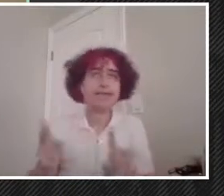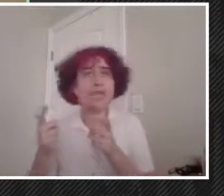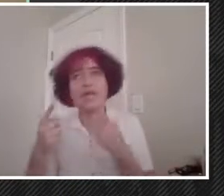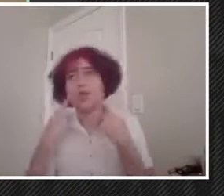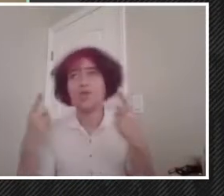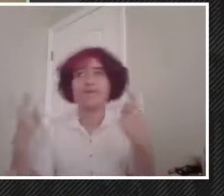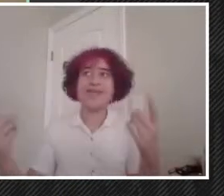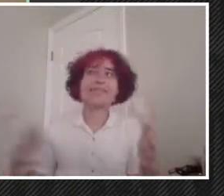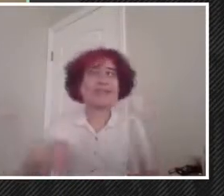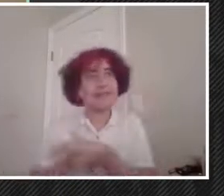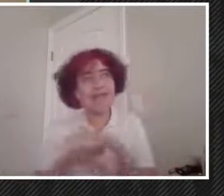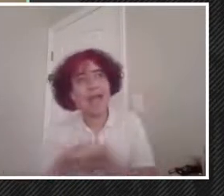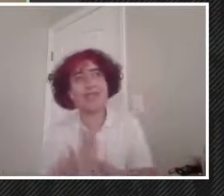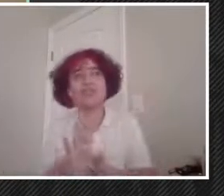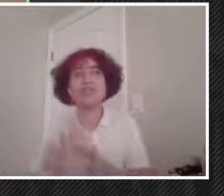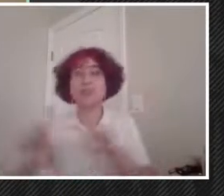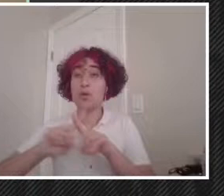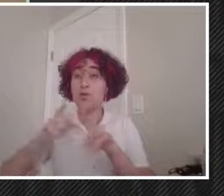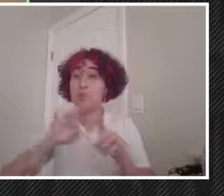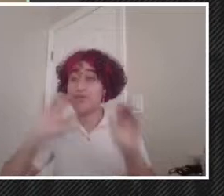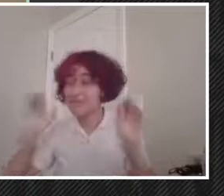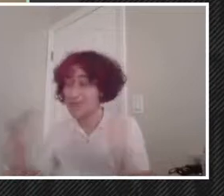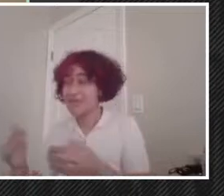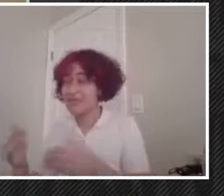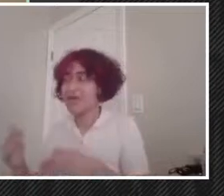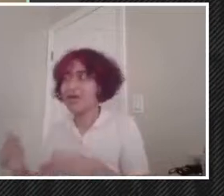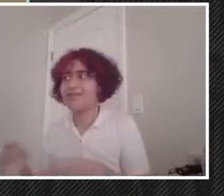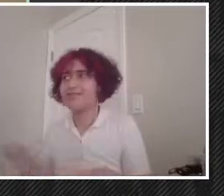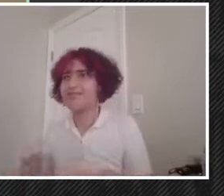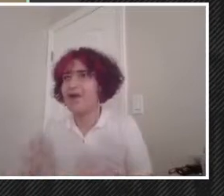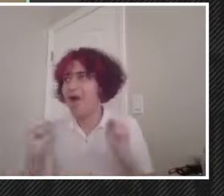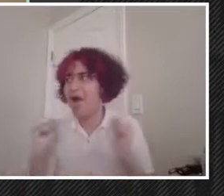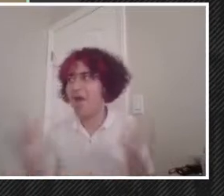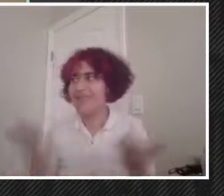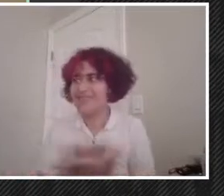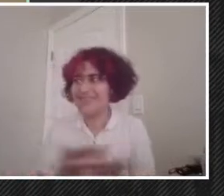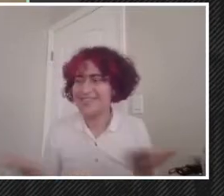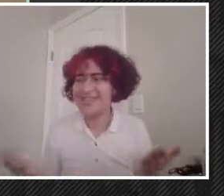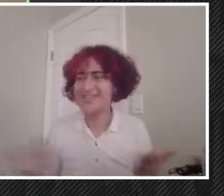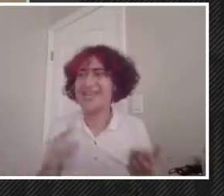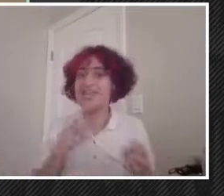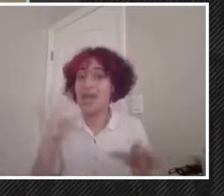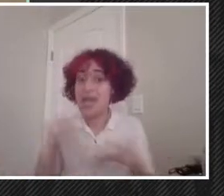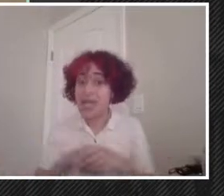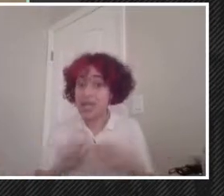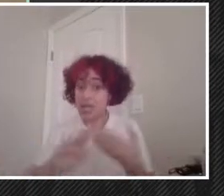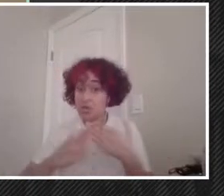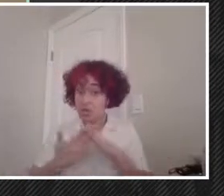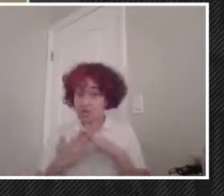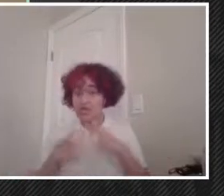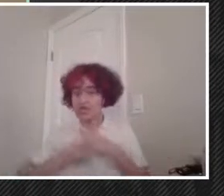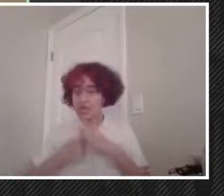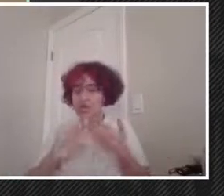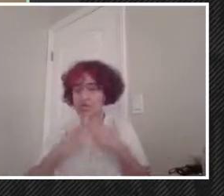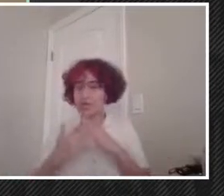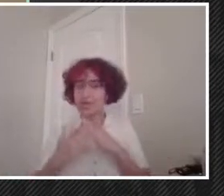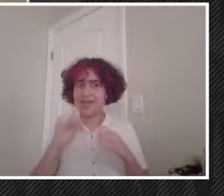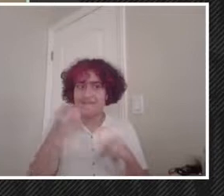about, all of these things in community that force people, like I said, to pick up guns. We have to be able